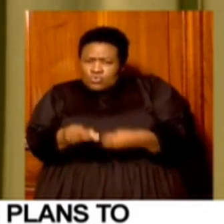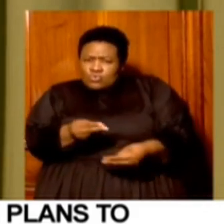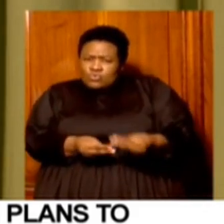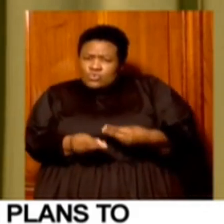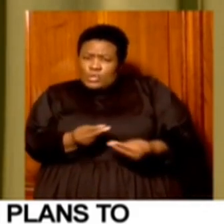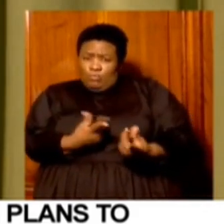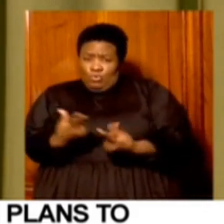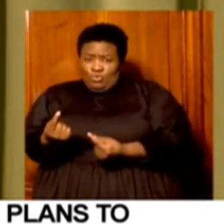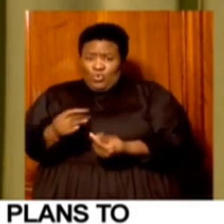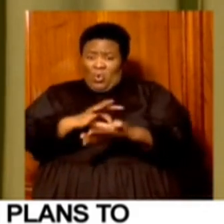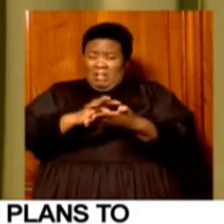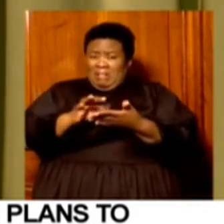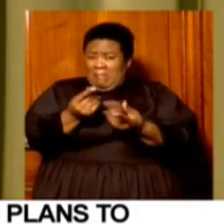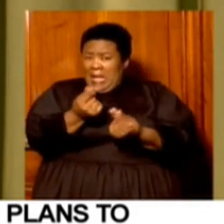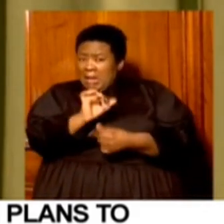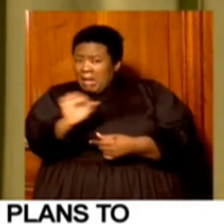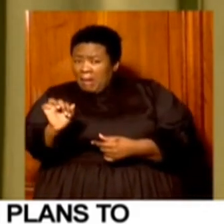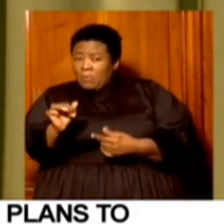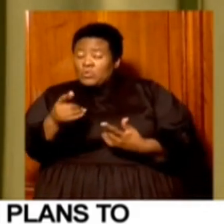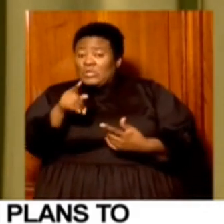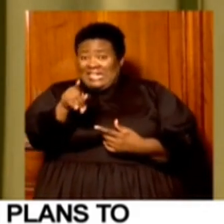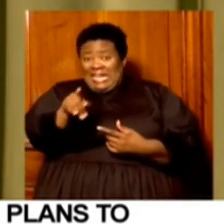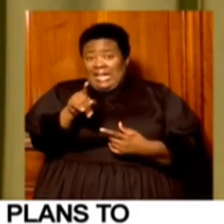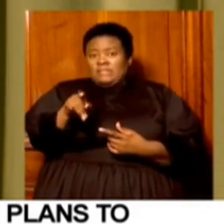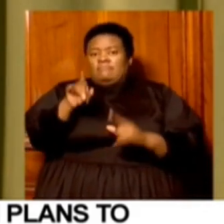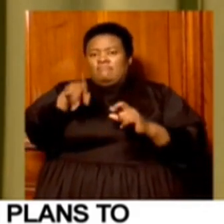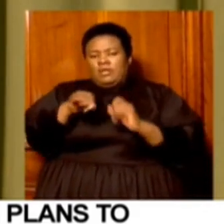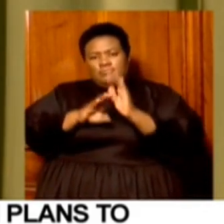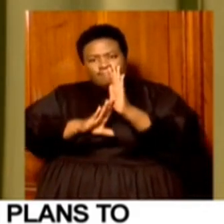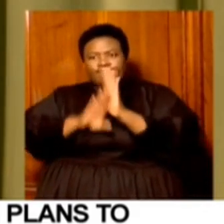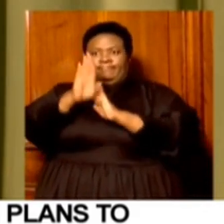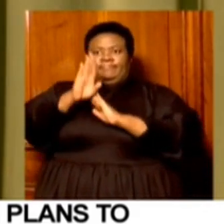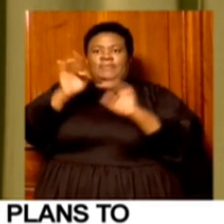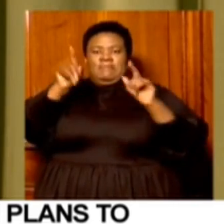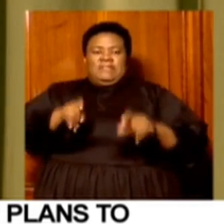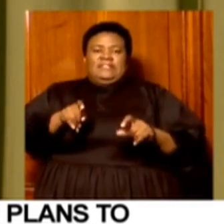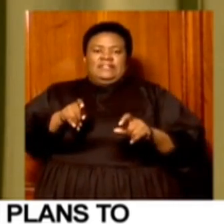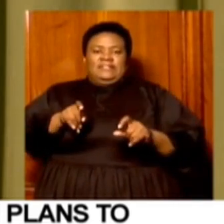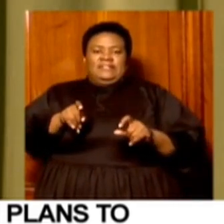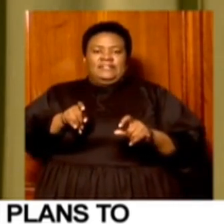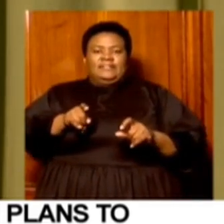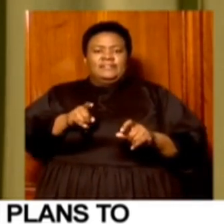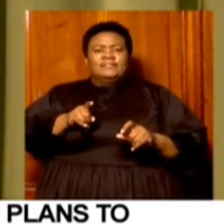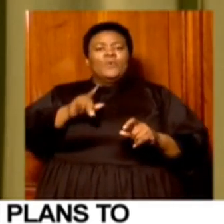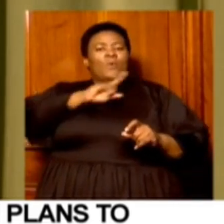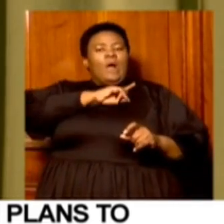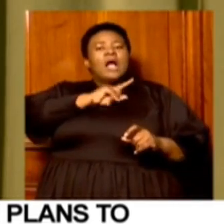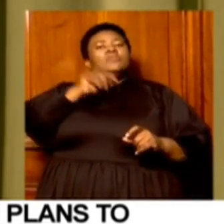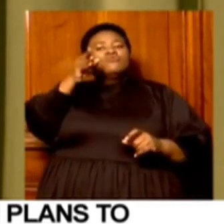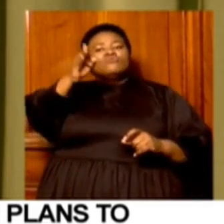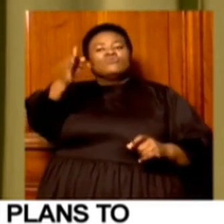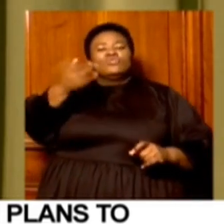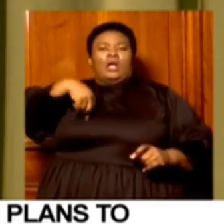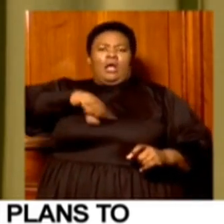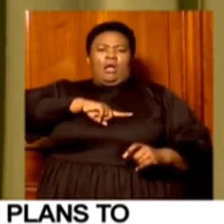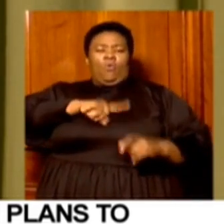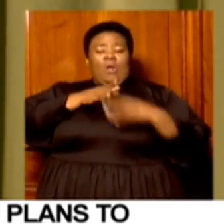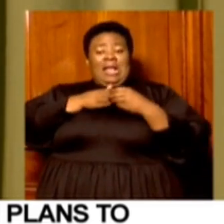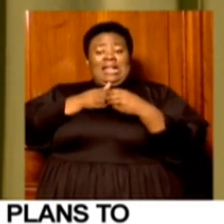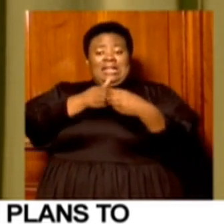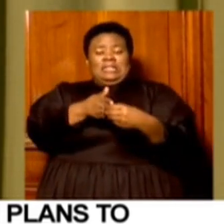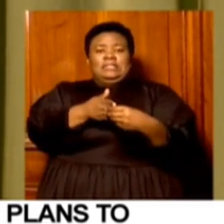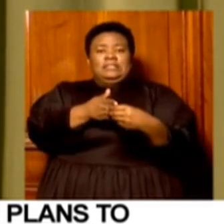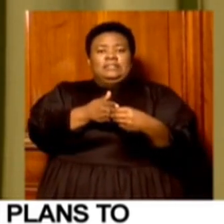That industry must flourish to be what we want it to be. It's our future. And the leadership of the